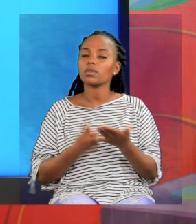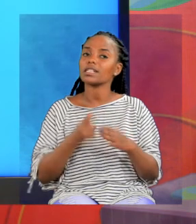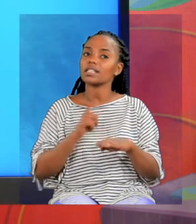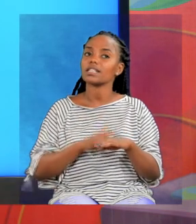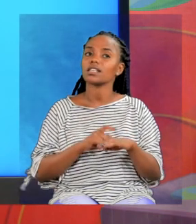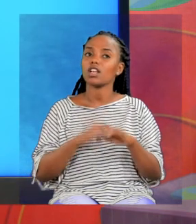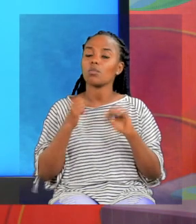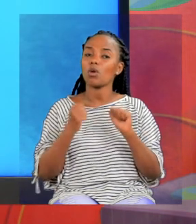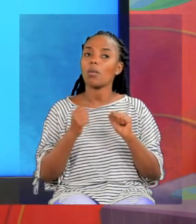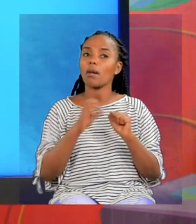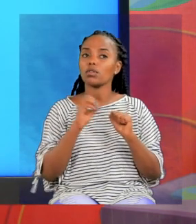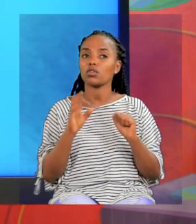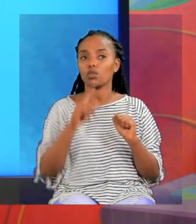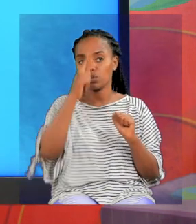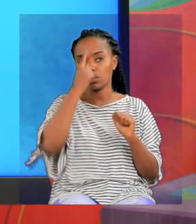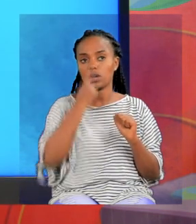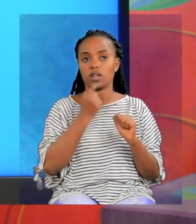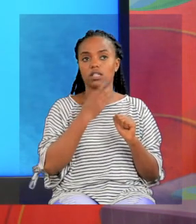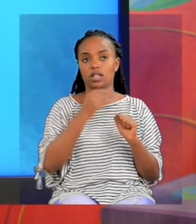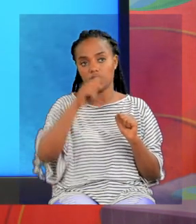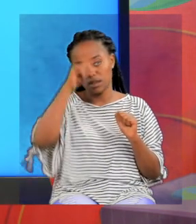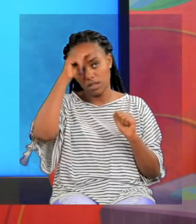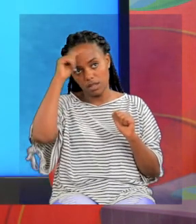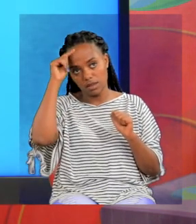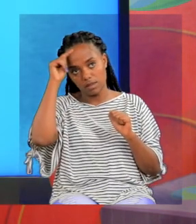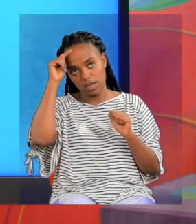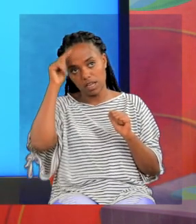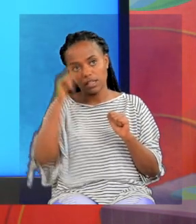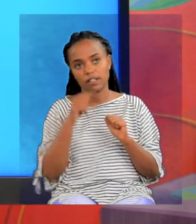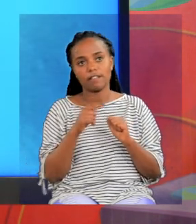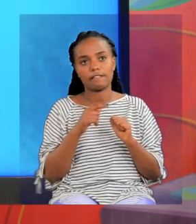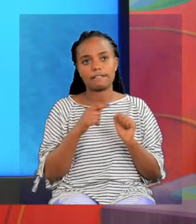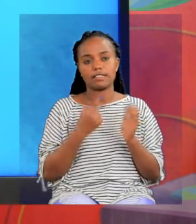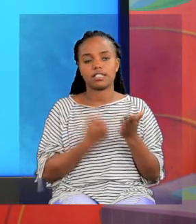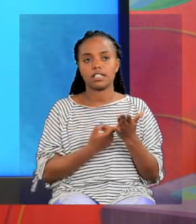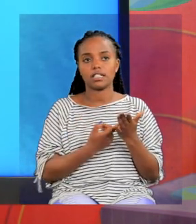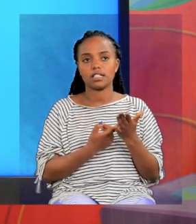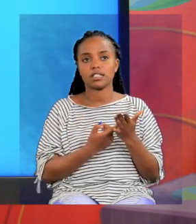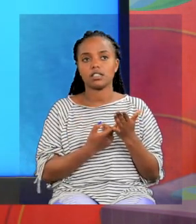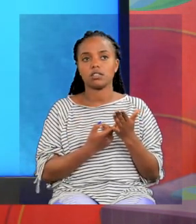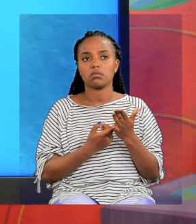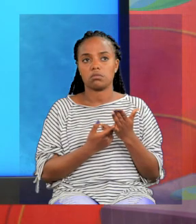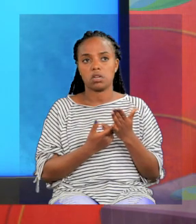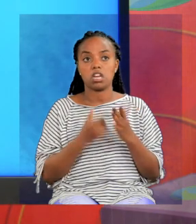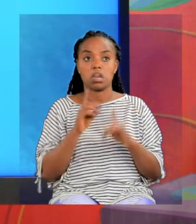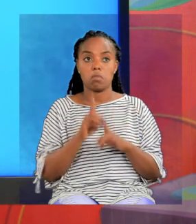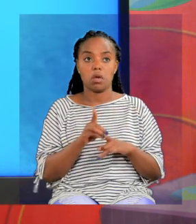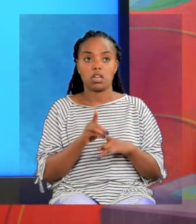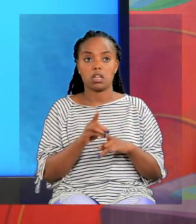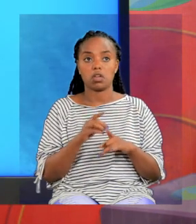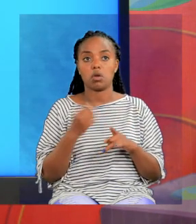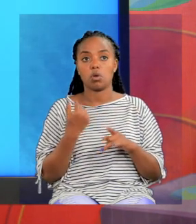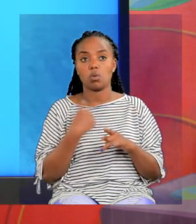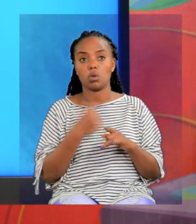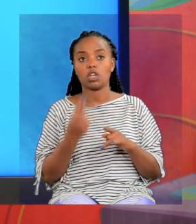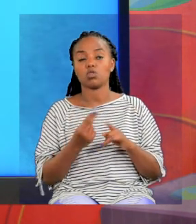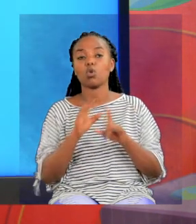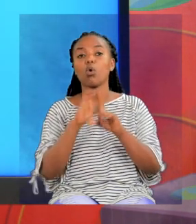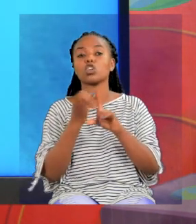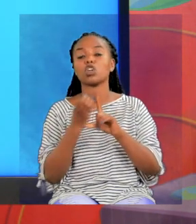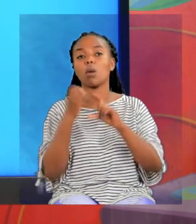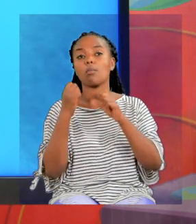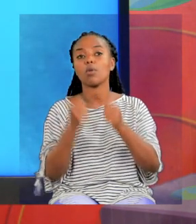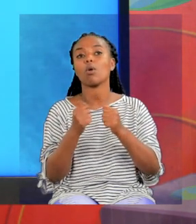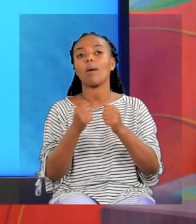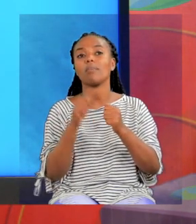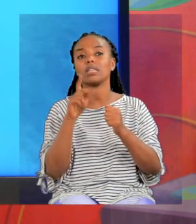case, probability of red and black, since these events are dependent, we apply conditional probability. So probability of